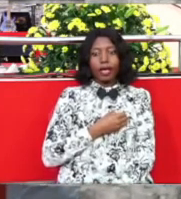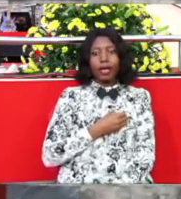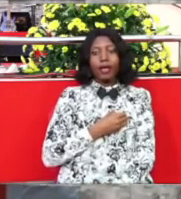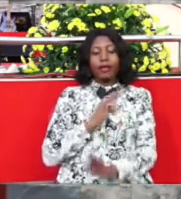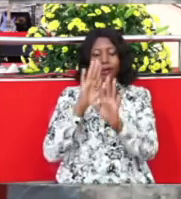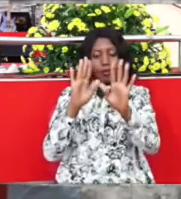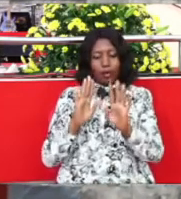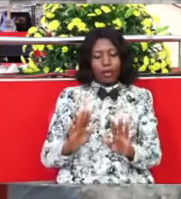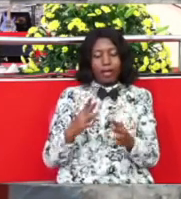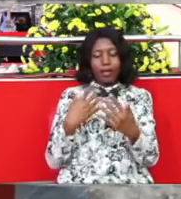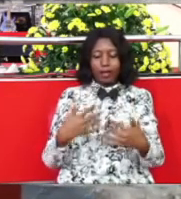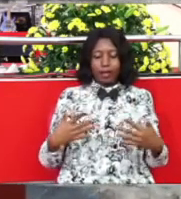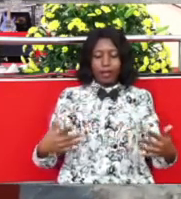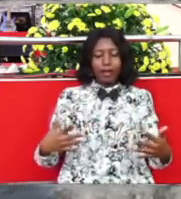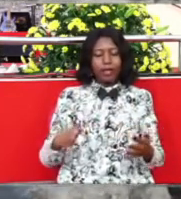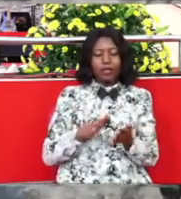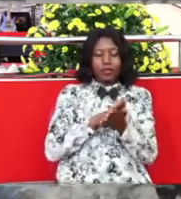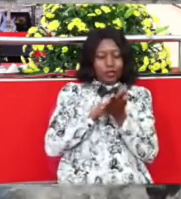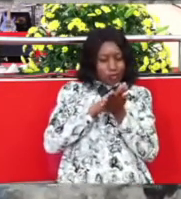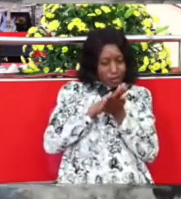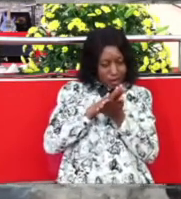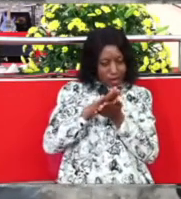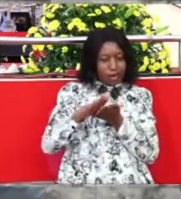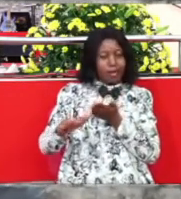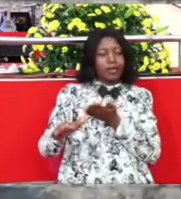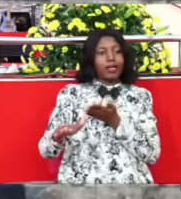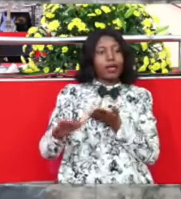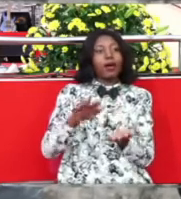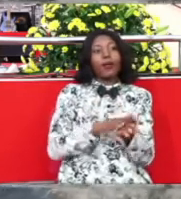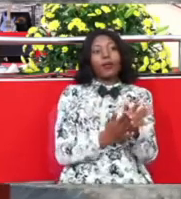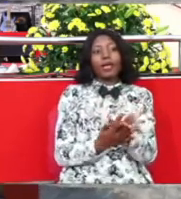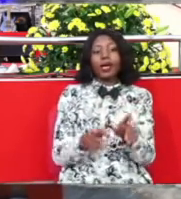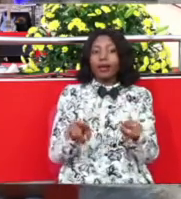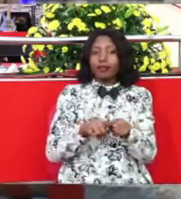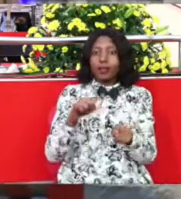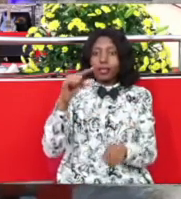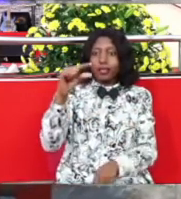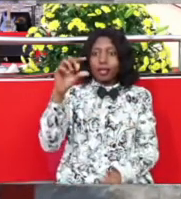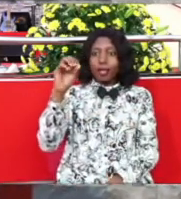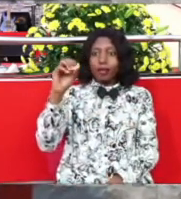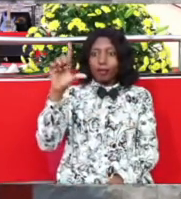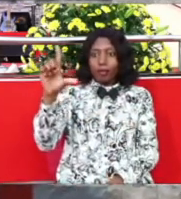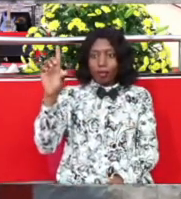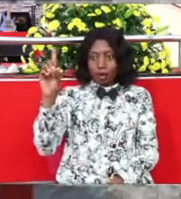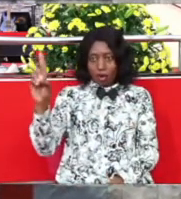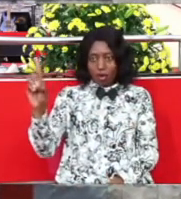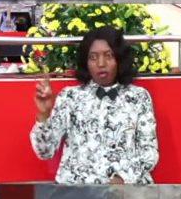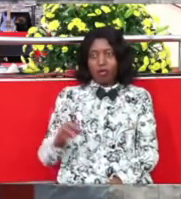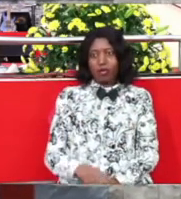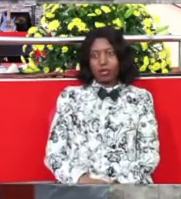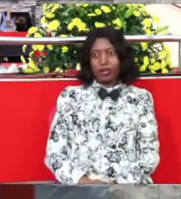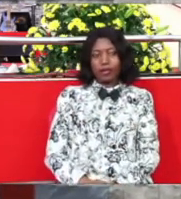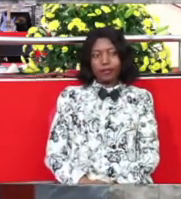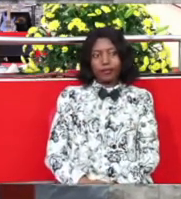Inakuja inaweka takatifu. We become like gold. Tunakuwa kama dhahabu. Precious stone